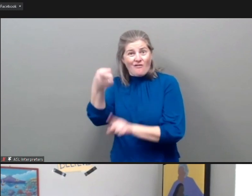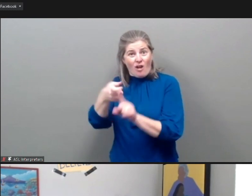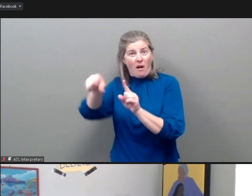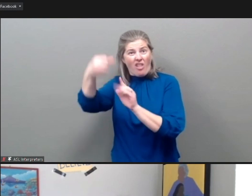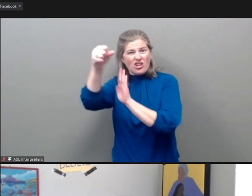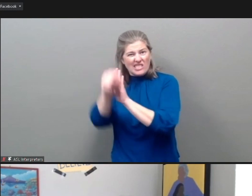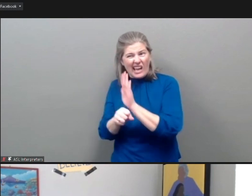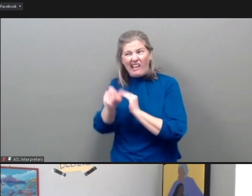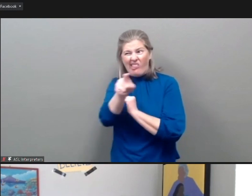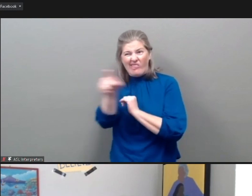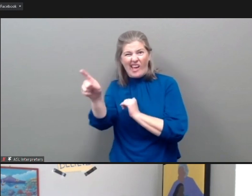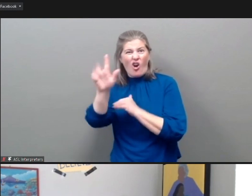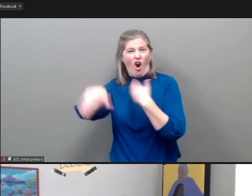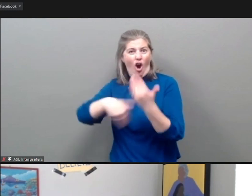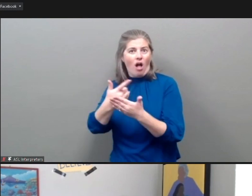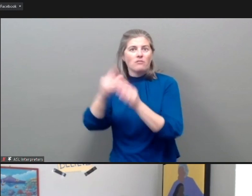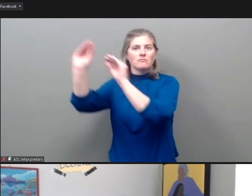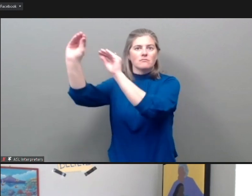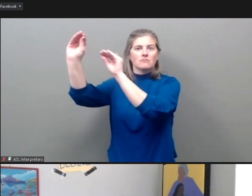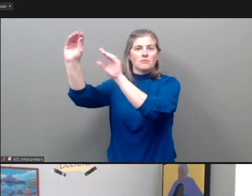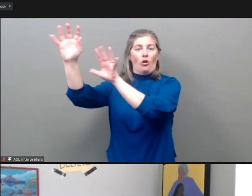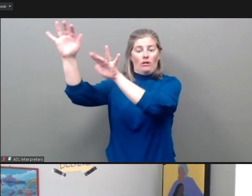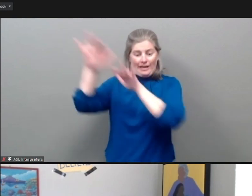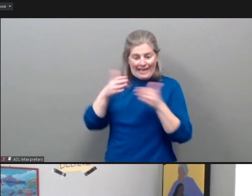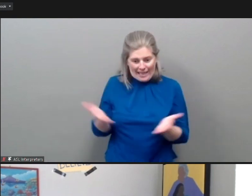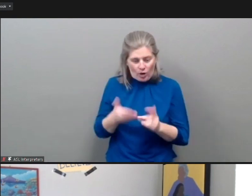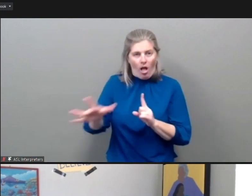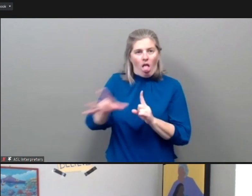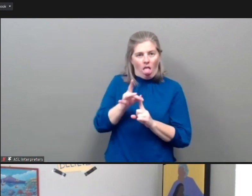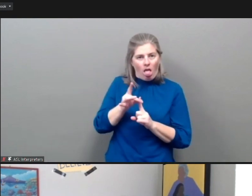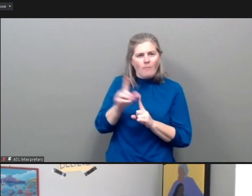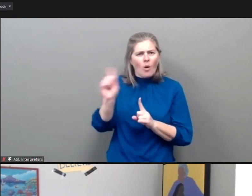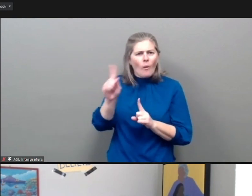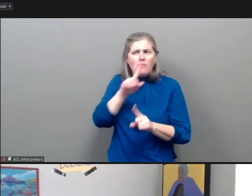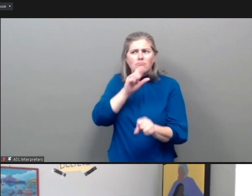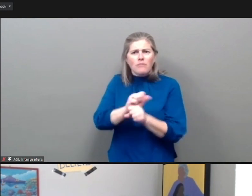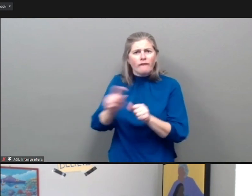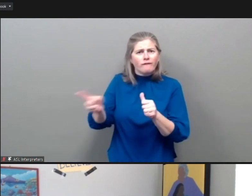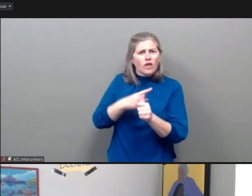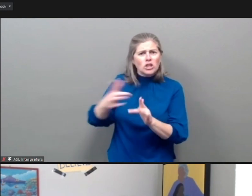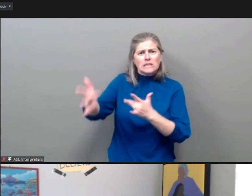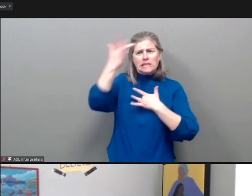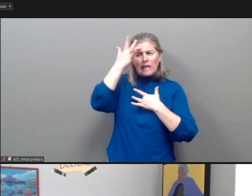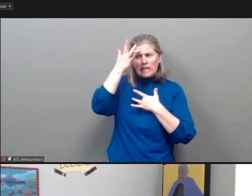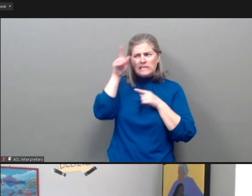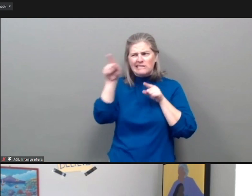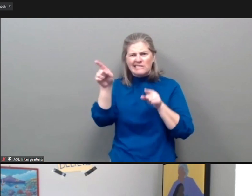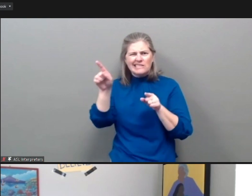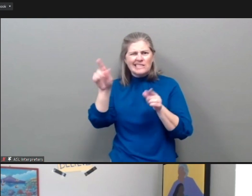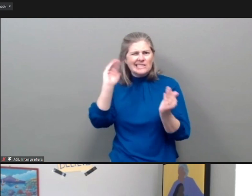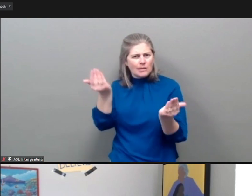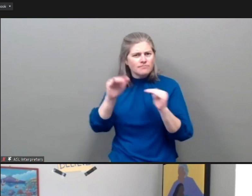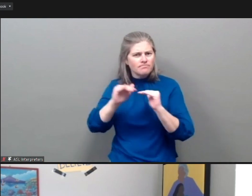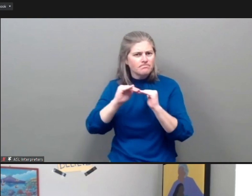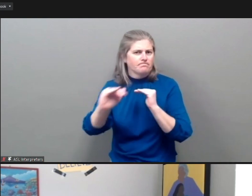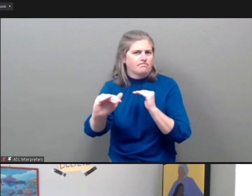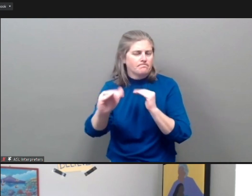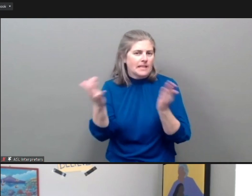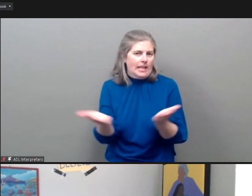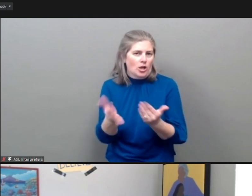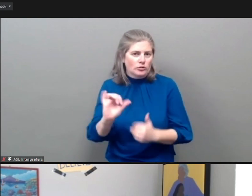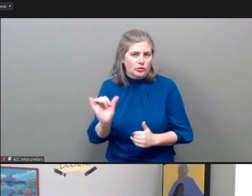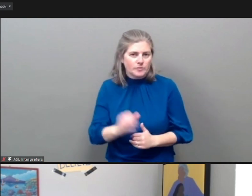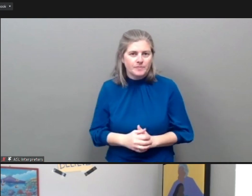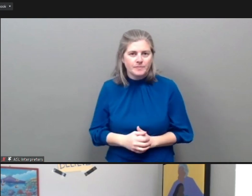almost all from New Mexico, and the state of origin of cases has stayed pretty constant through the pandemic as well, with